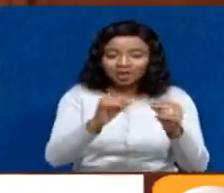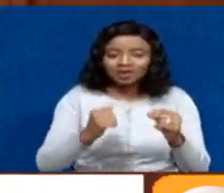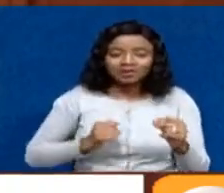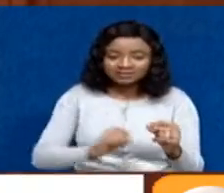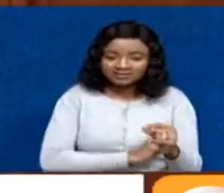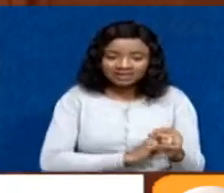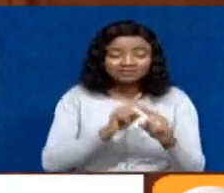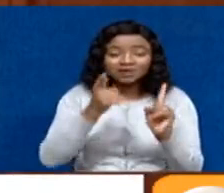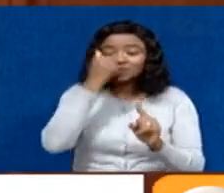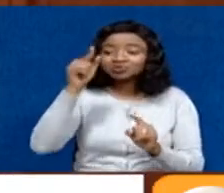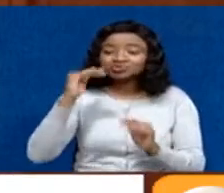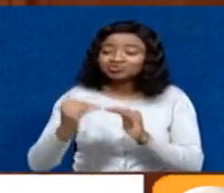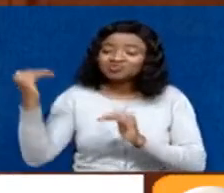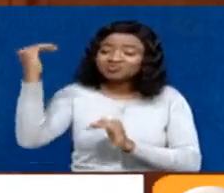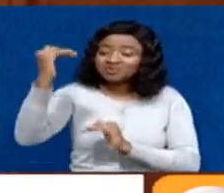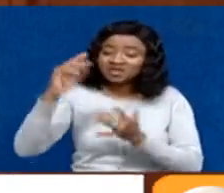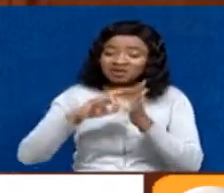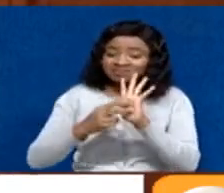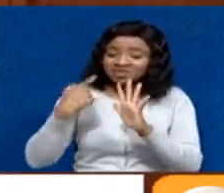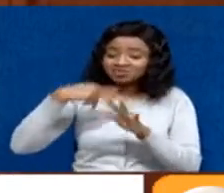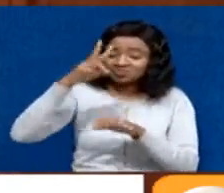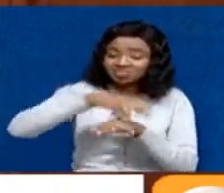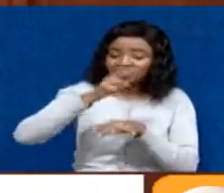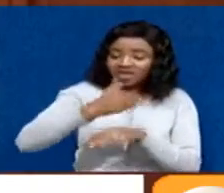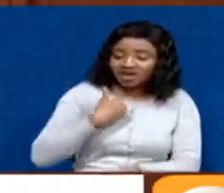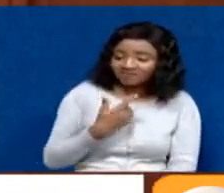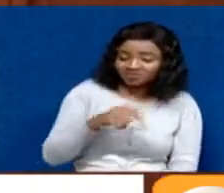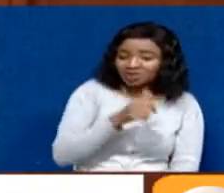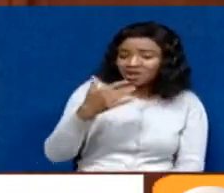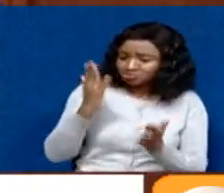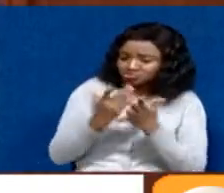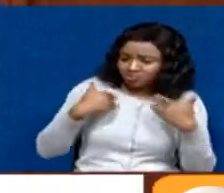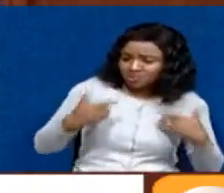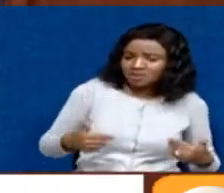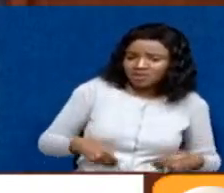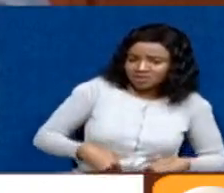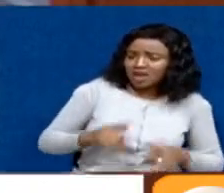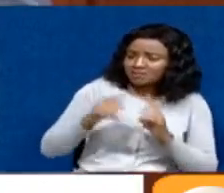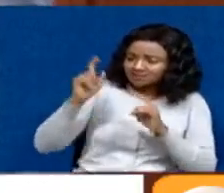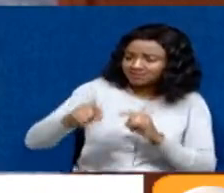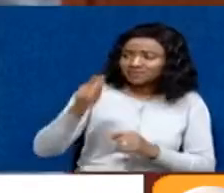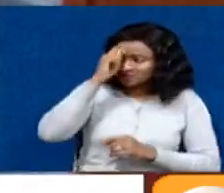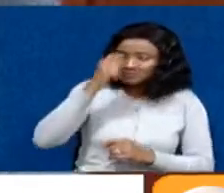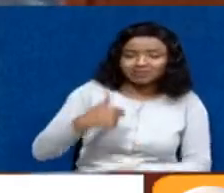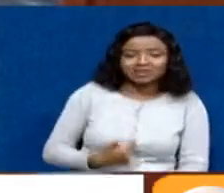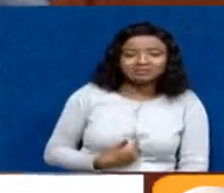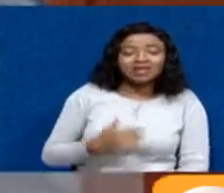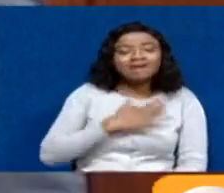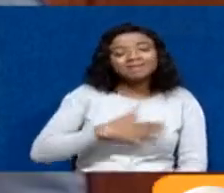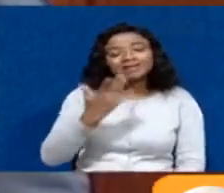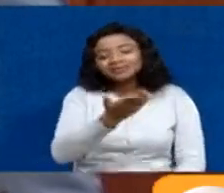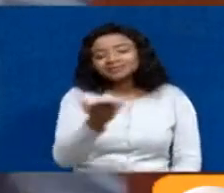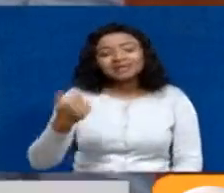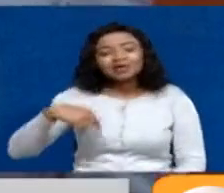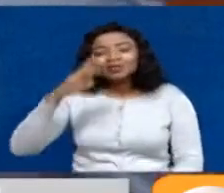demean anybody. Respect is a two-way traffic. Even if I am young, you must respect me. Let us reason